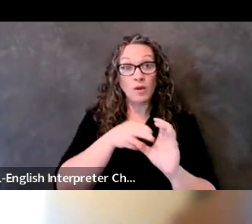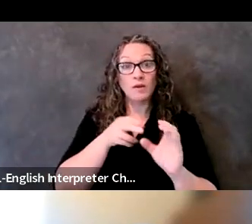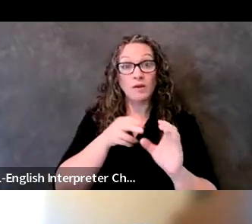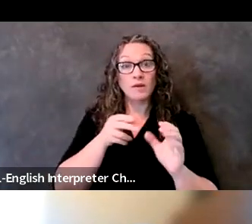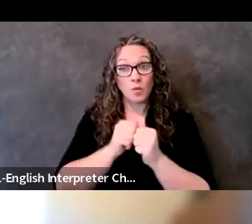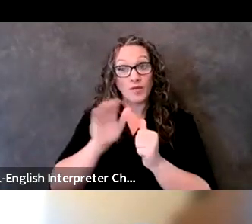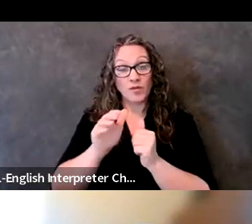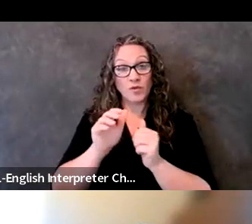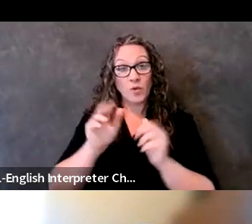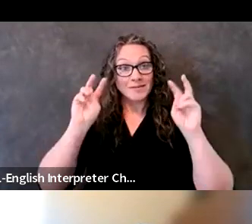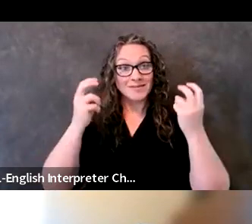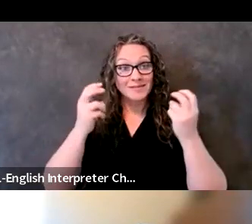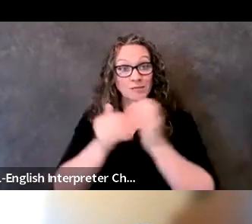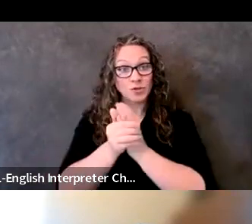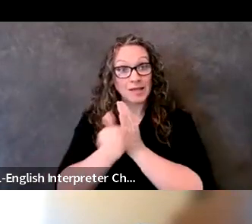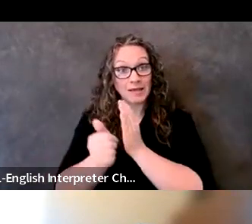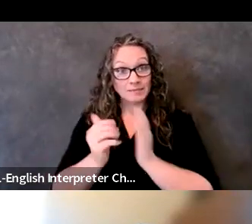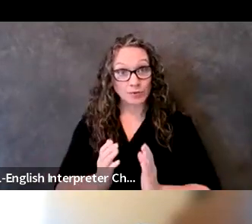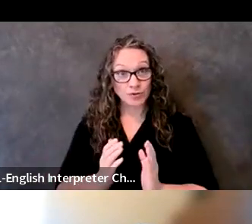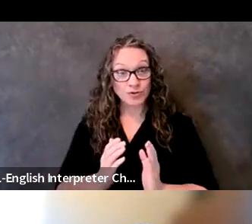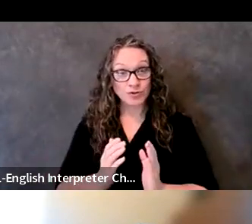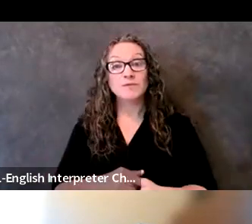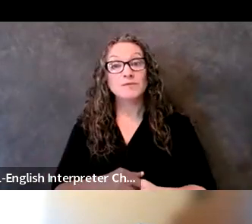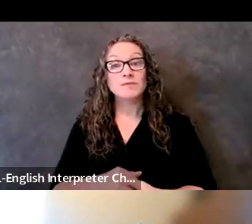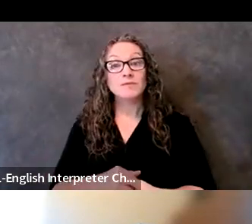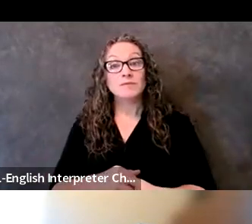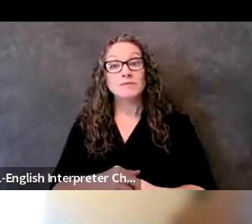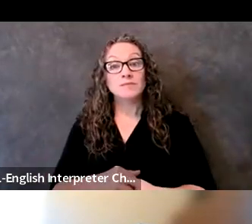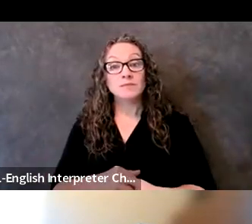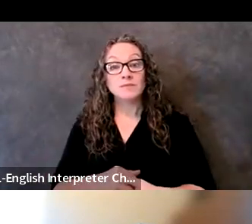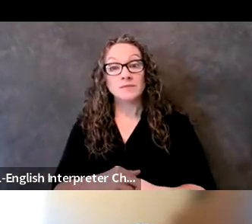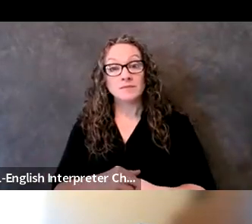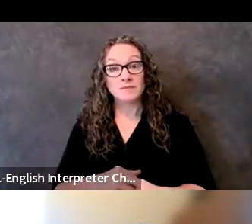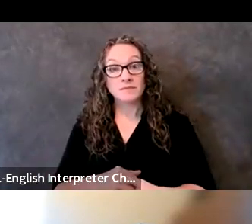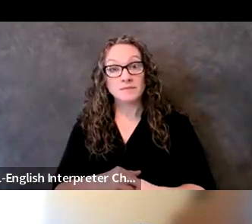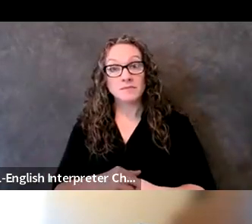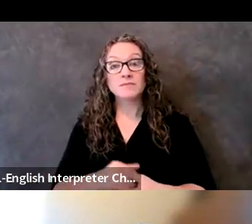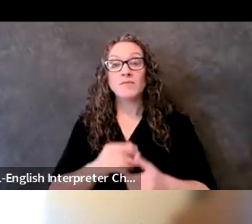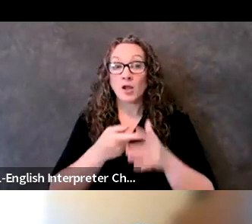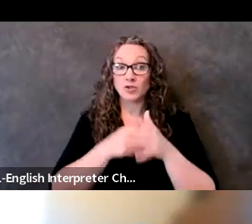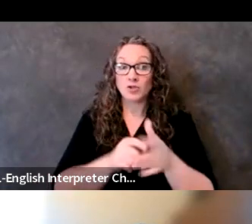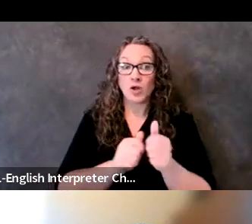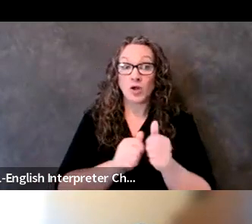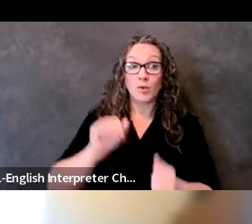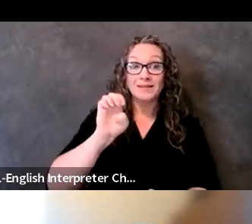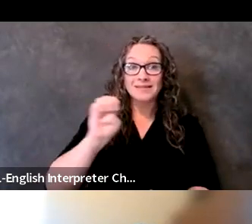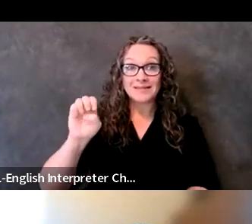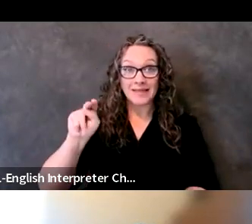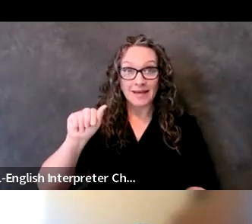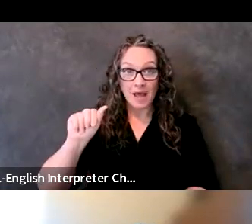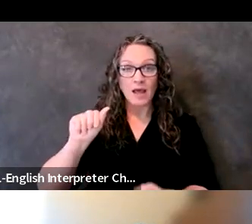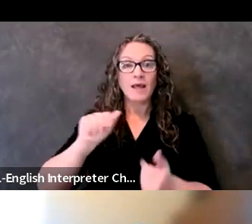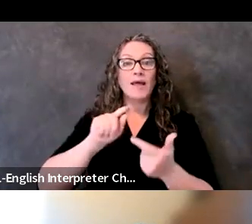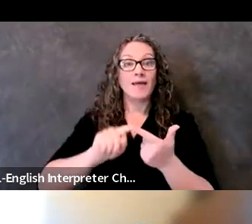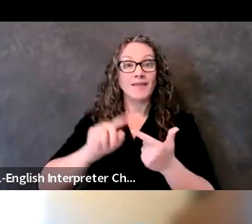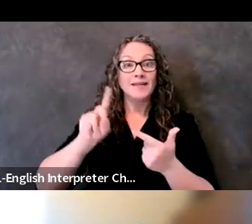matter expertise. And so I'm going to ask, starting with Sina, and then I'll go to Denise, Kendall, and